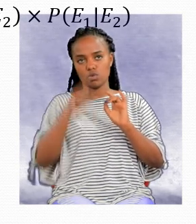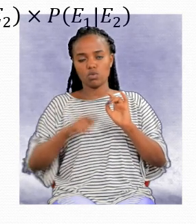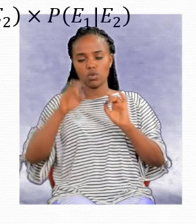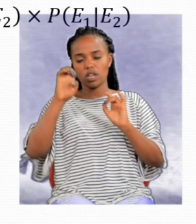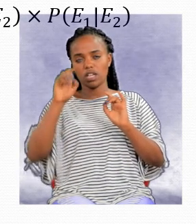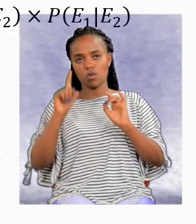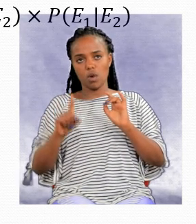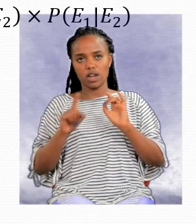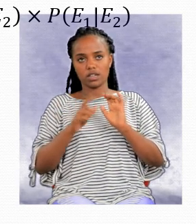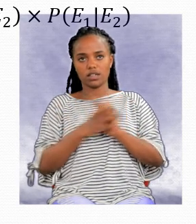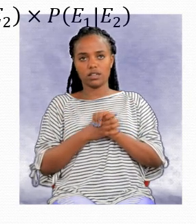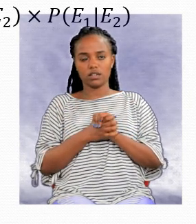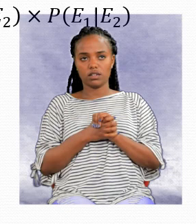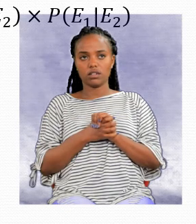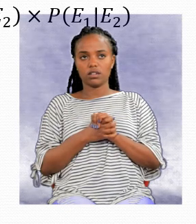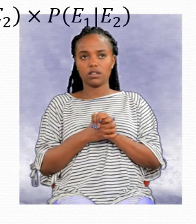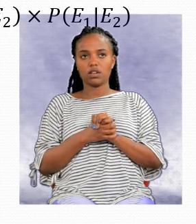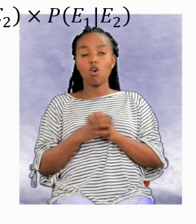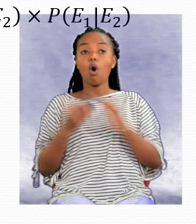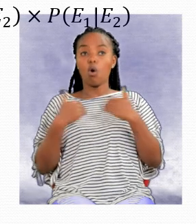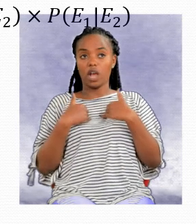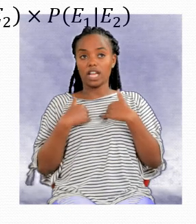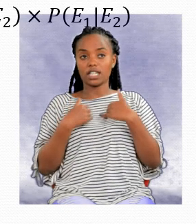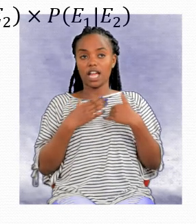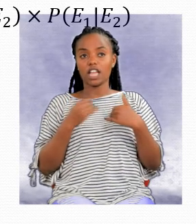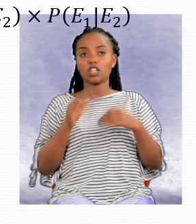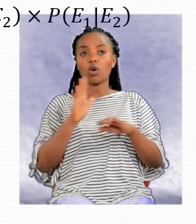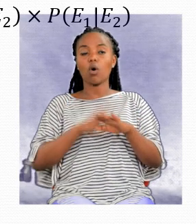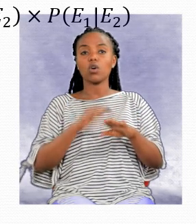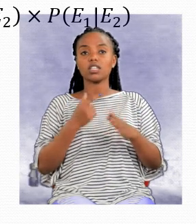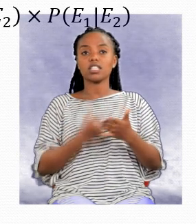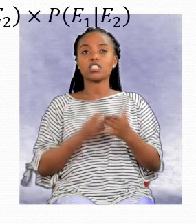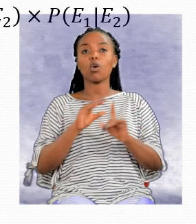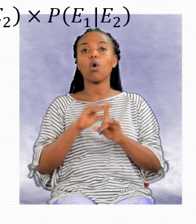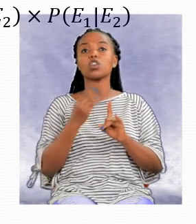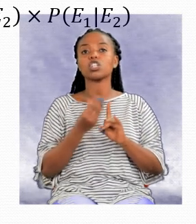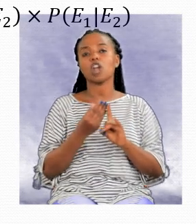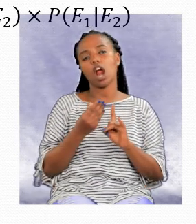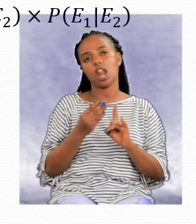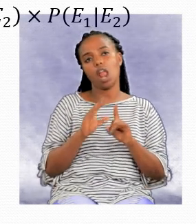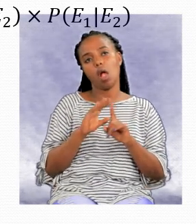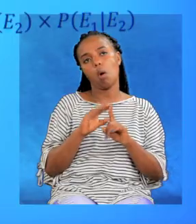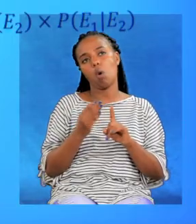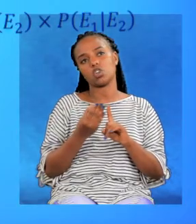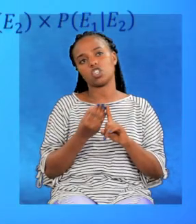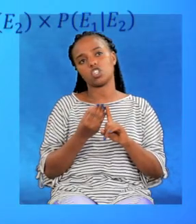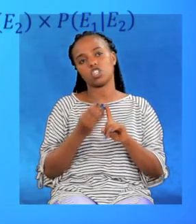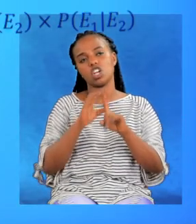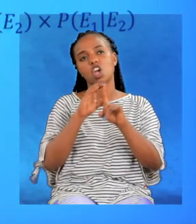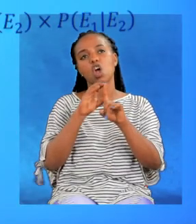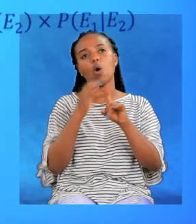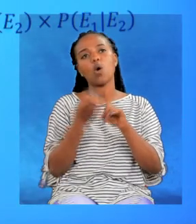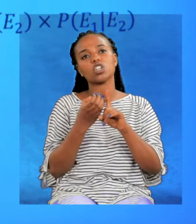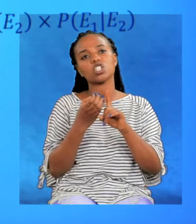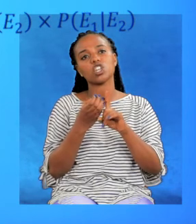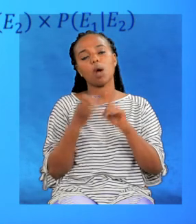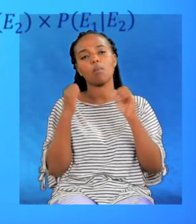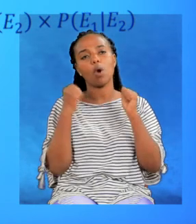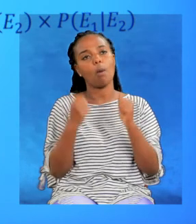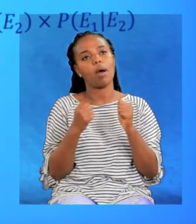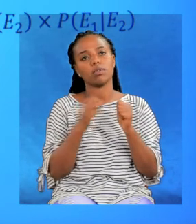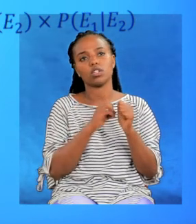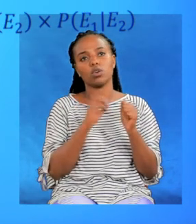that event 1 has occurred. And we call this a conditional probability. The conditional probability